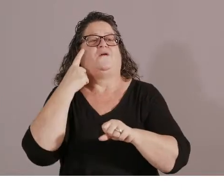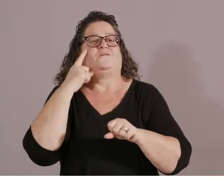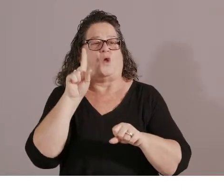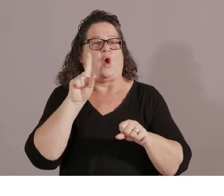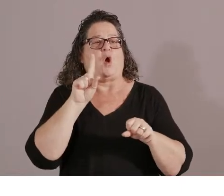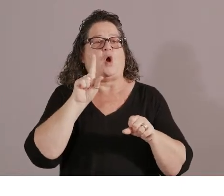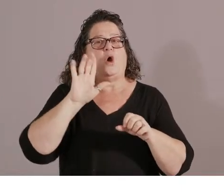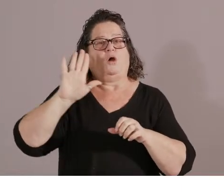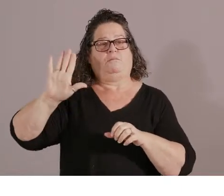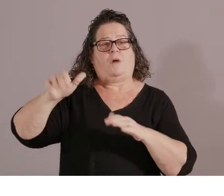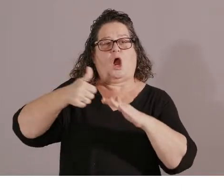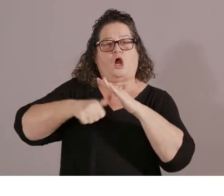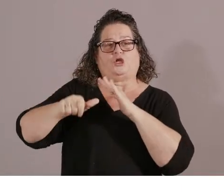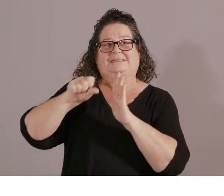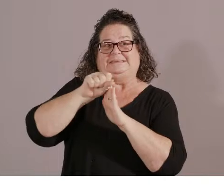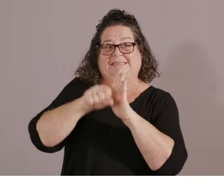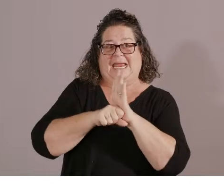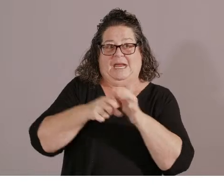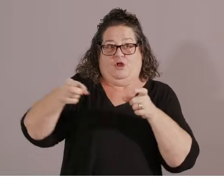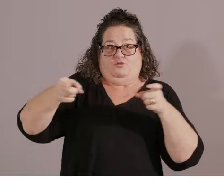week.